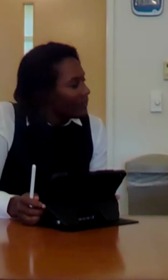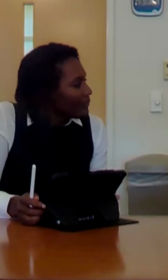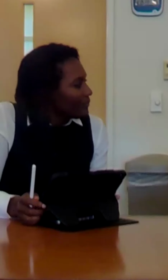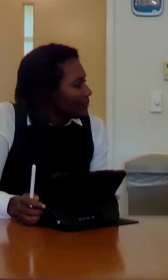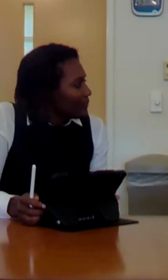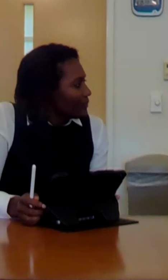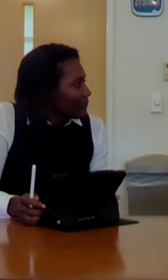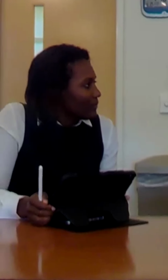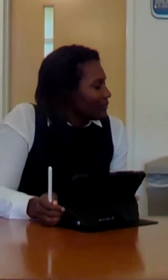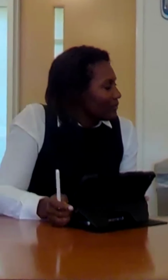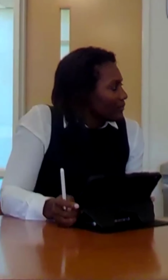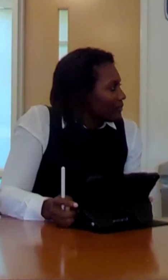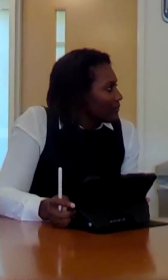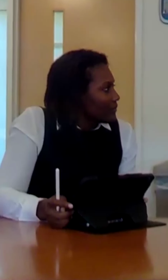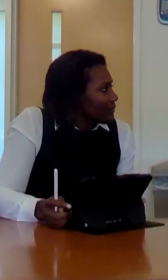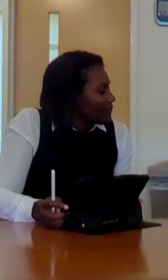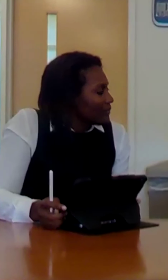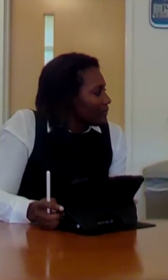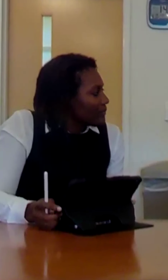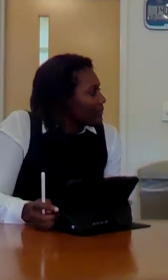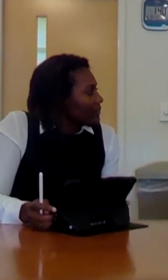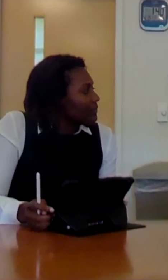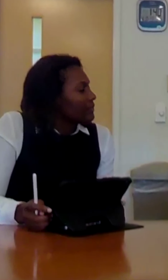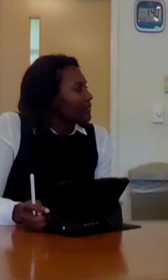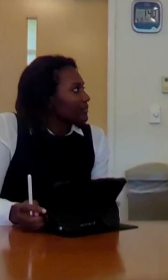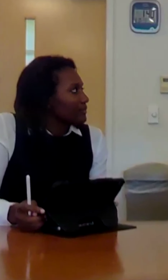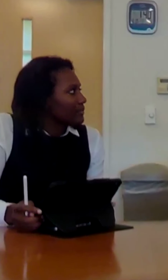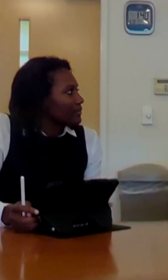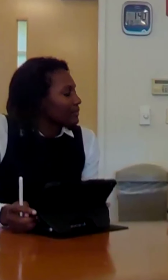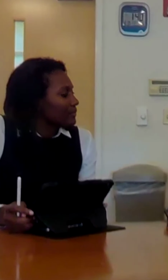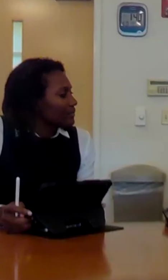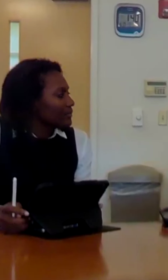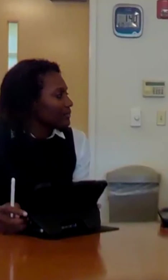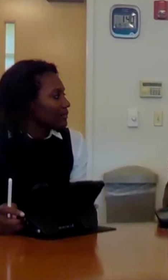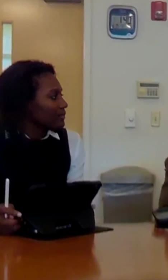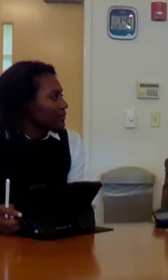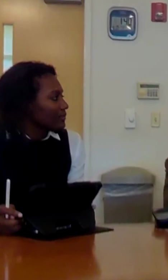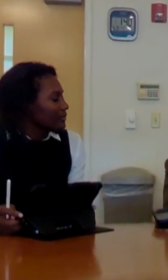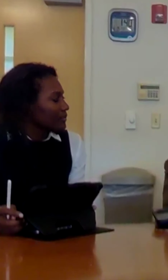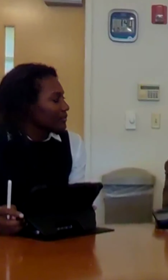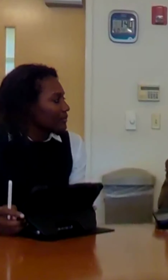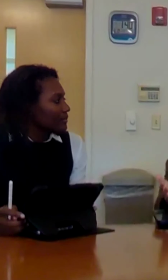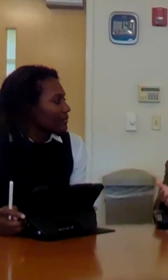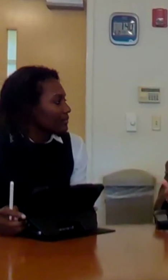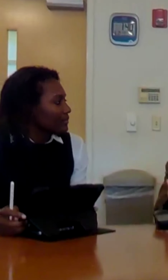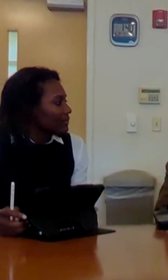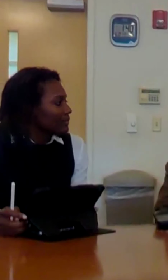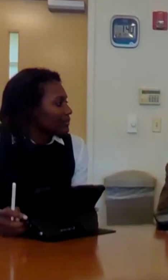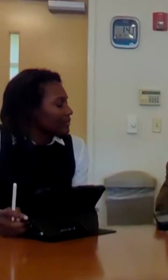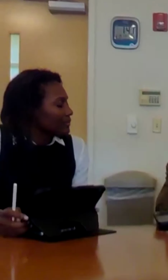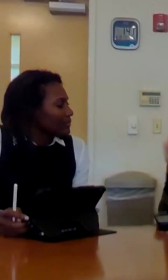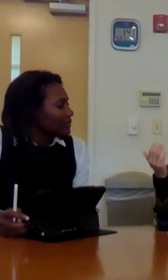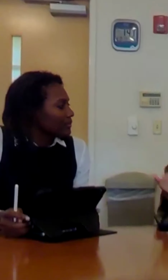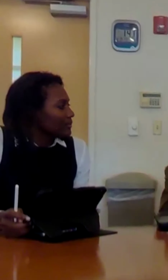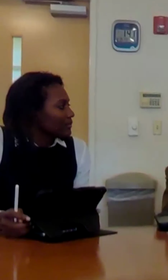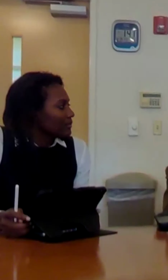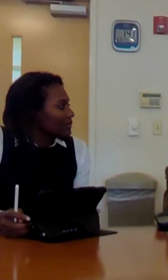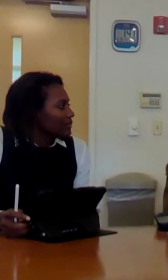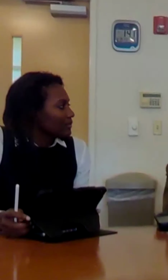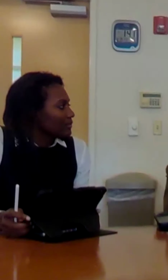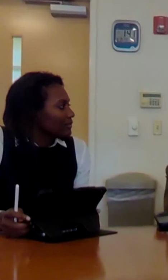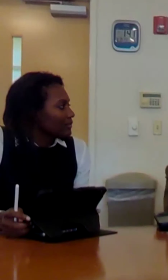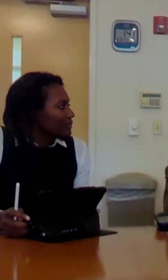we've done, 20 experiments, n equals to 30 for each. We've done that and it was reproducible, but we didn't try beyond that, we got our data and